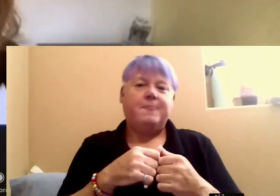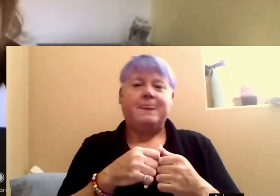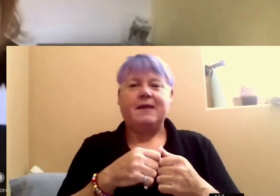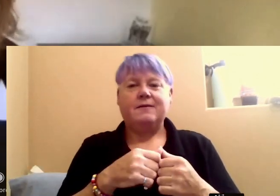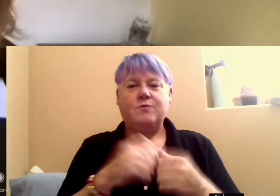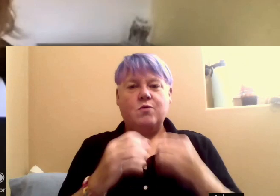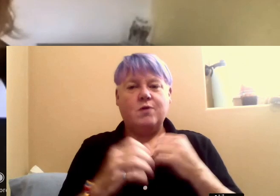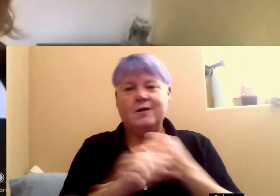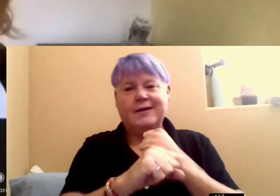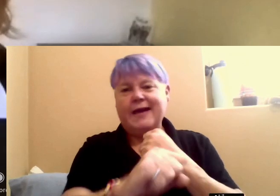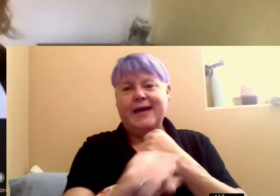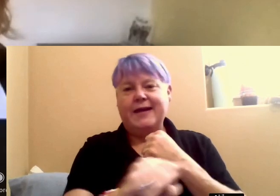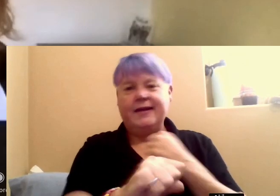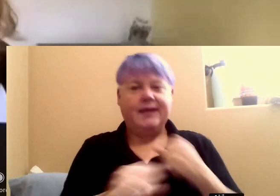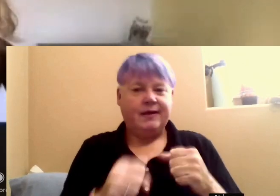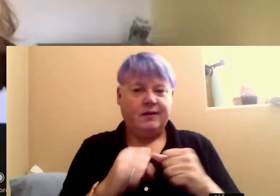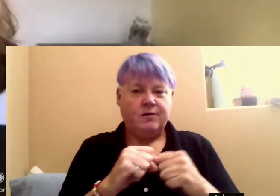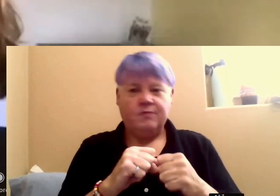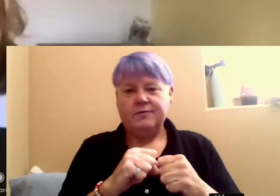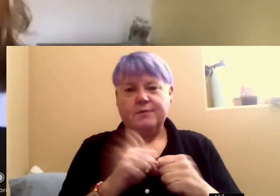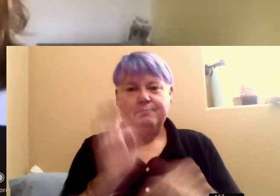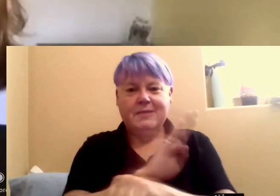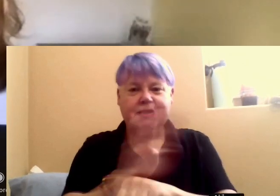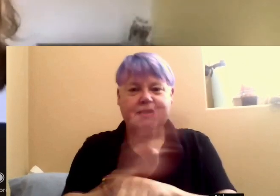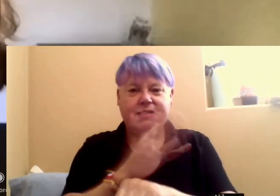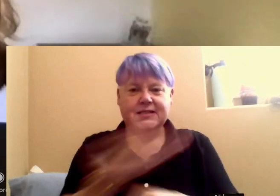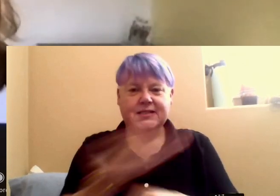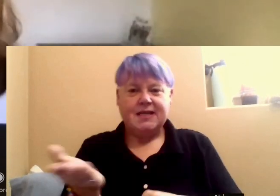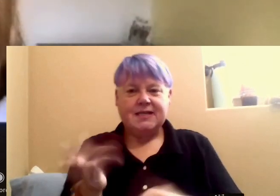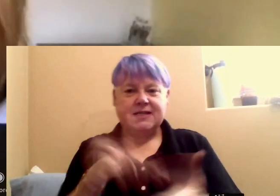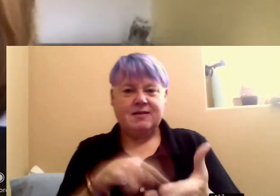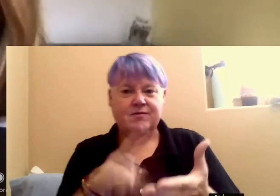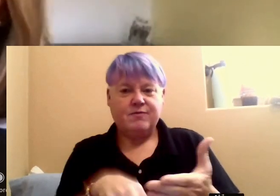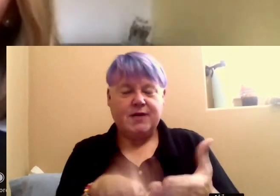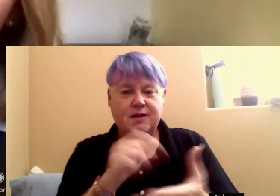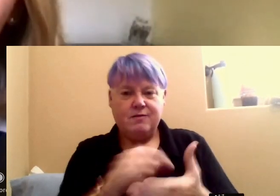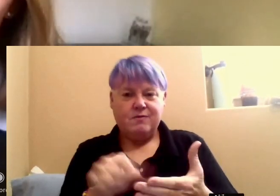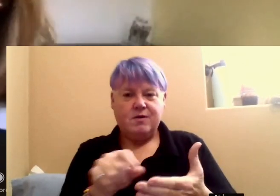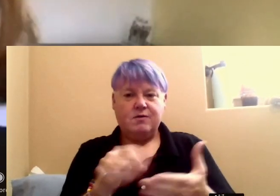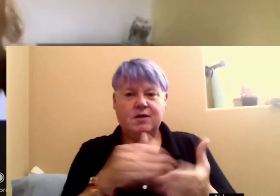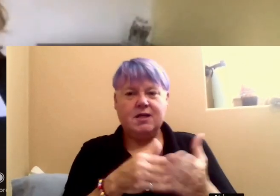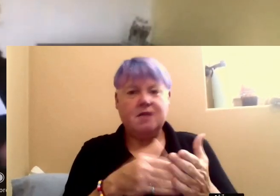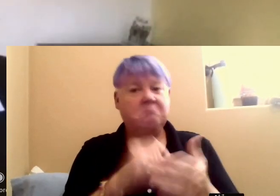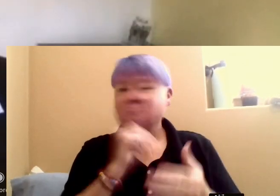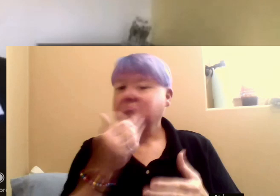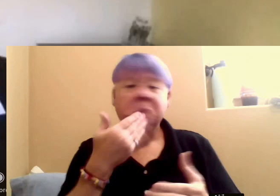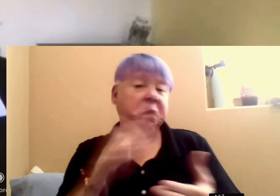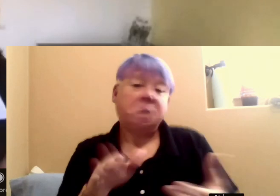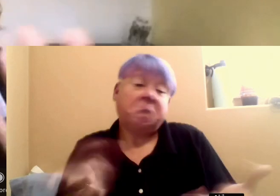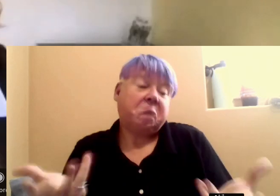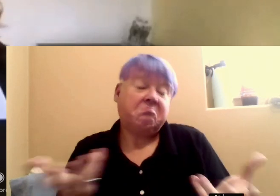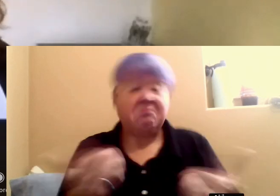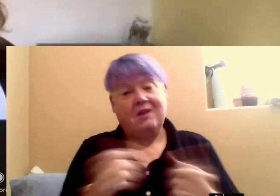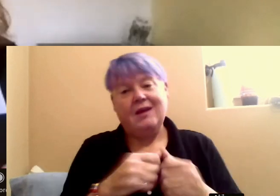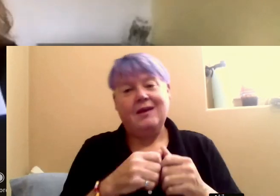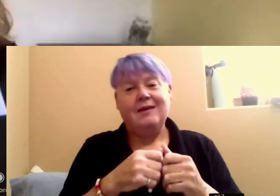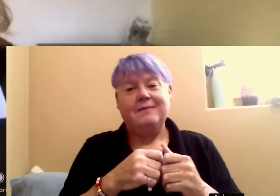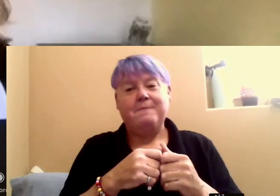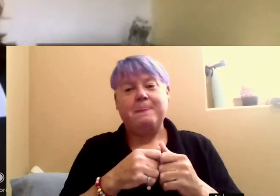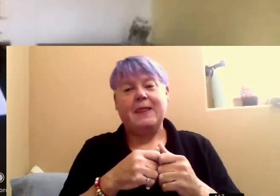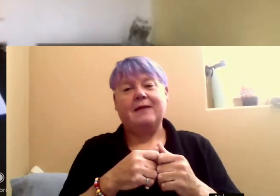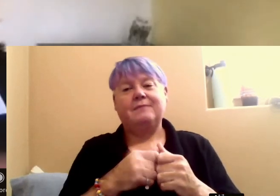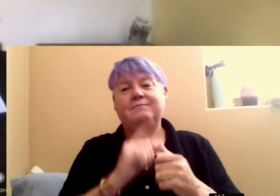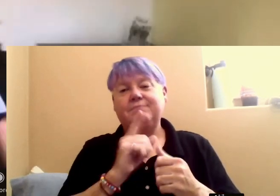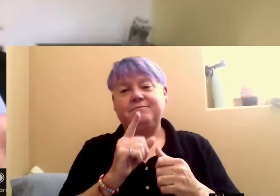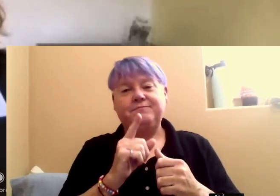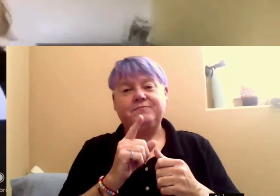type stuff. And I'll go through and reread what I wrote, and I'm like, oh, it's not so bad after all. And I can, you know, really, I always have more